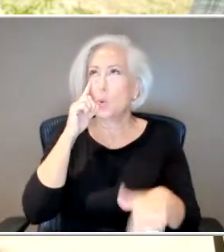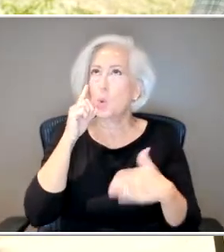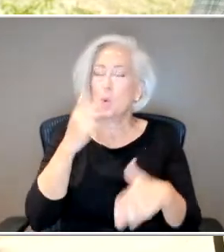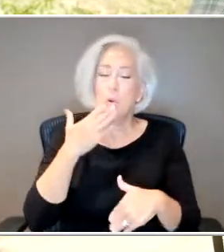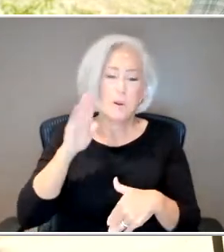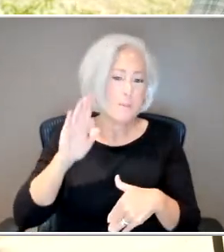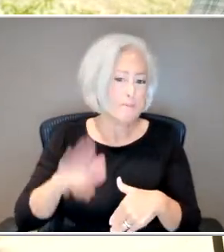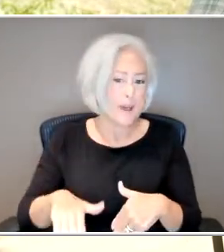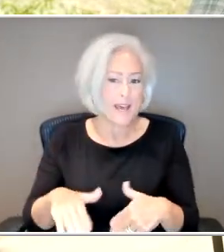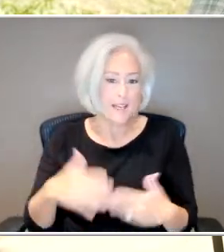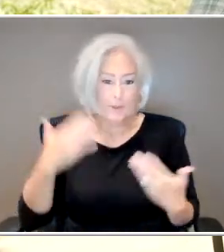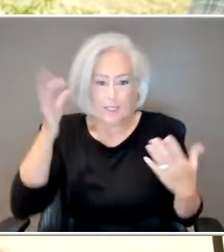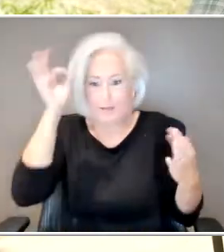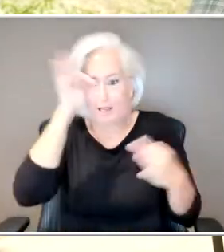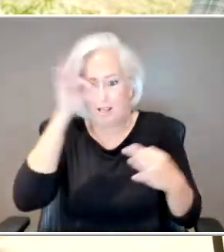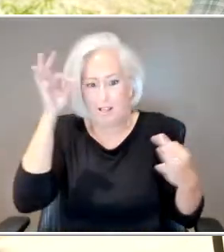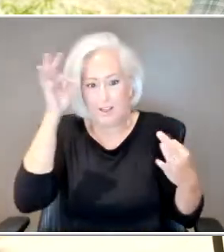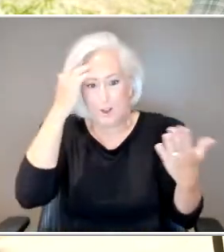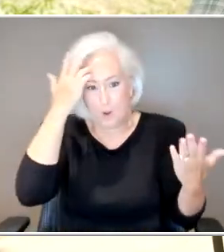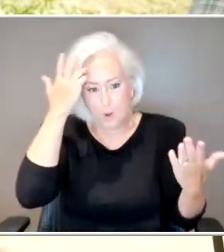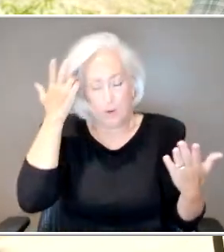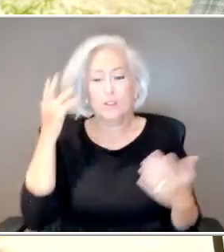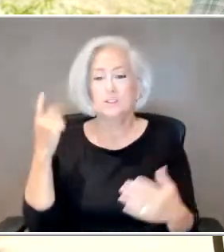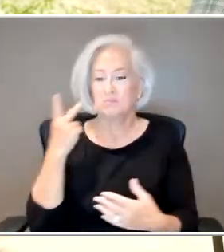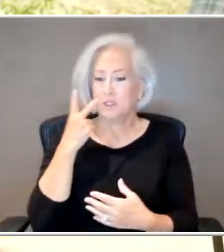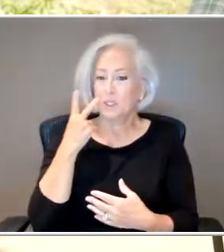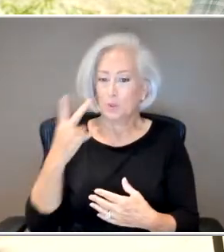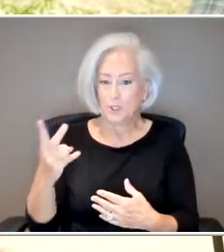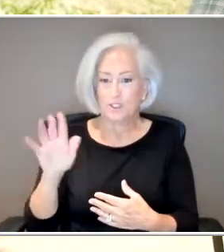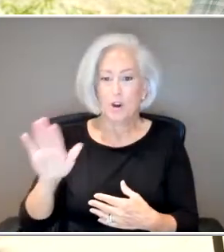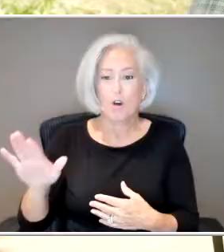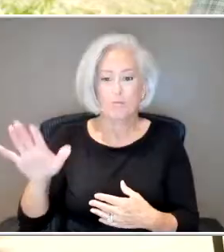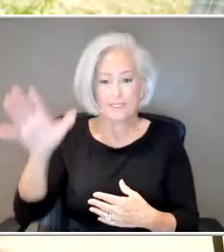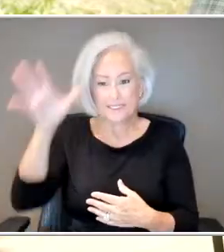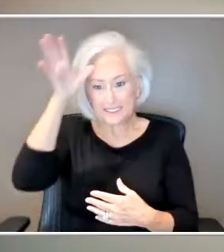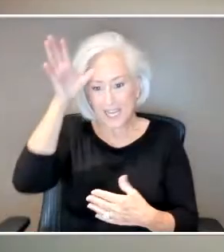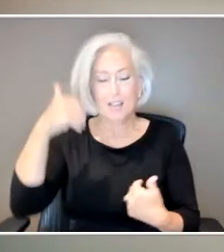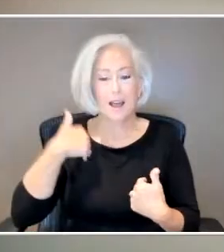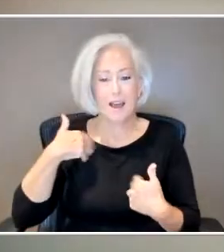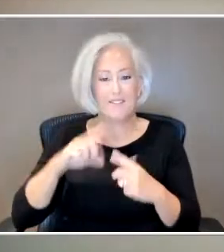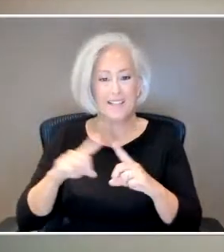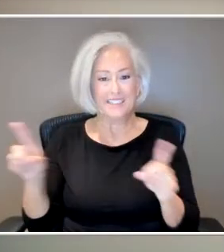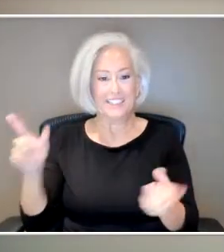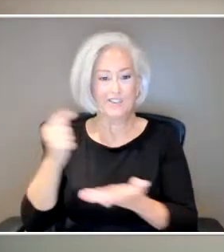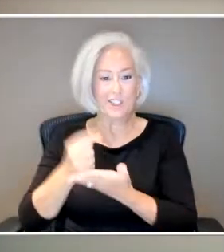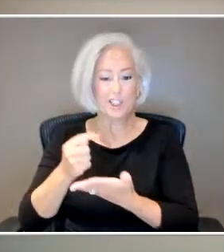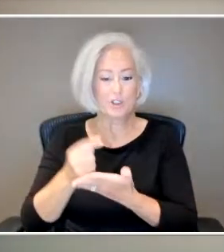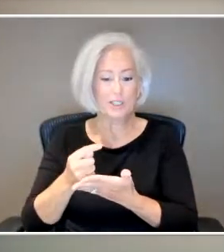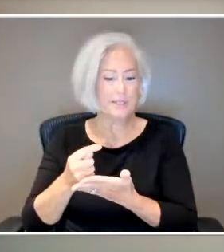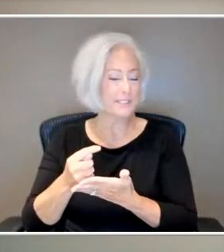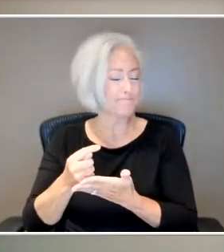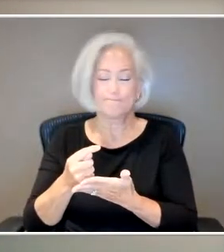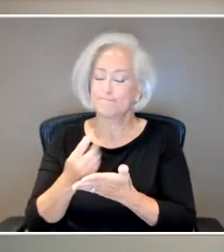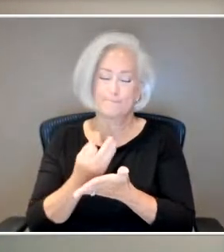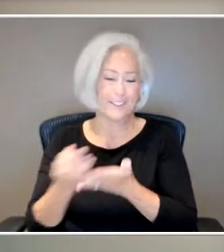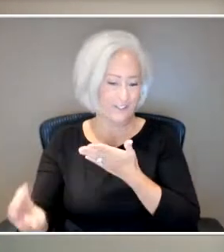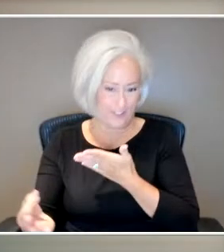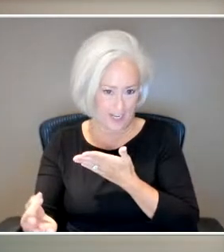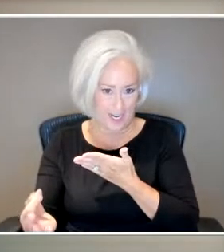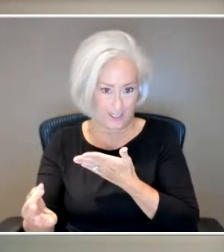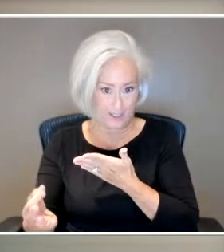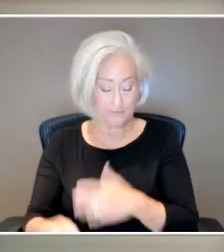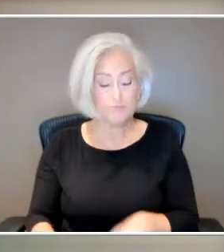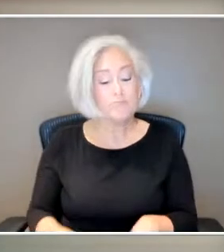clue. You'd seen him have a different treatment, and it didn't work. Motivated by their father's fight, Mike and Matt